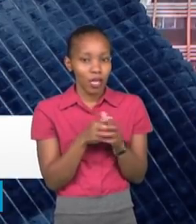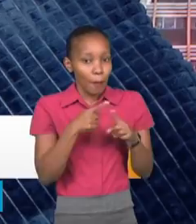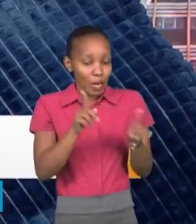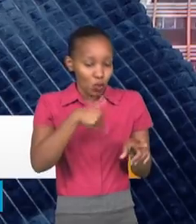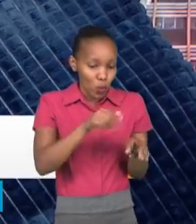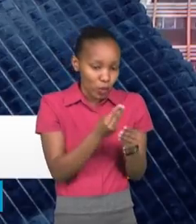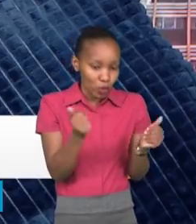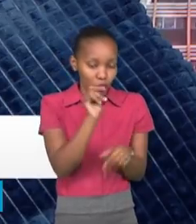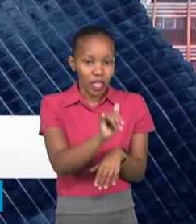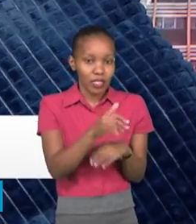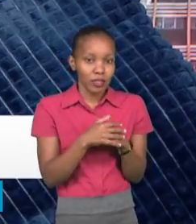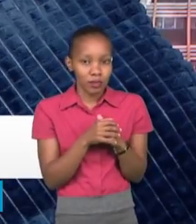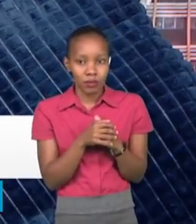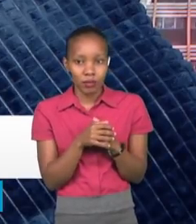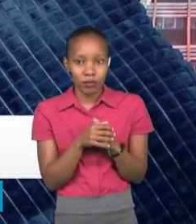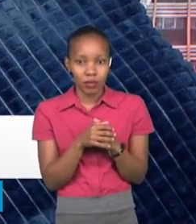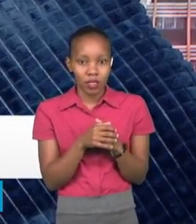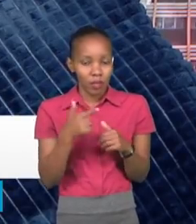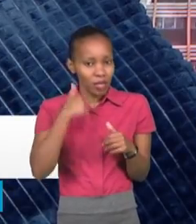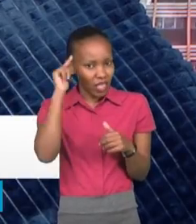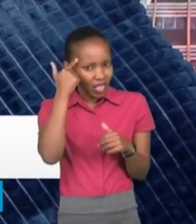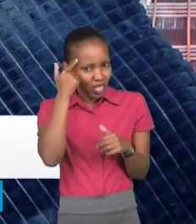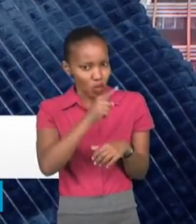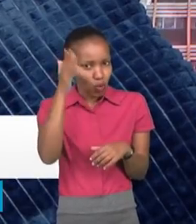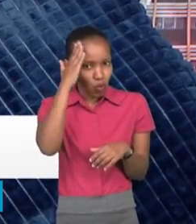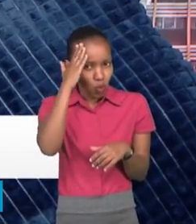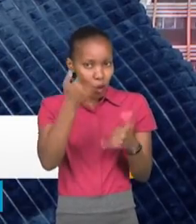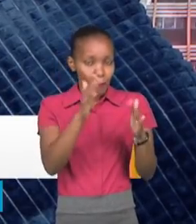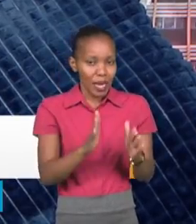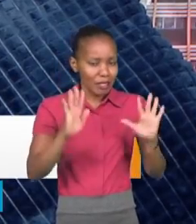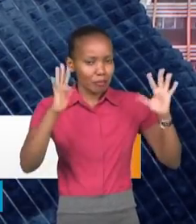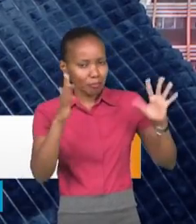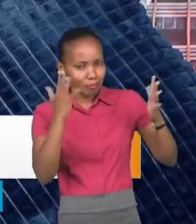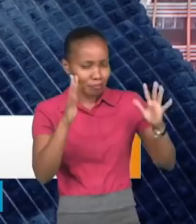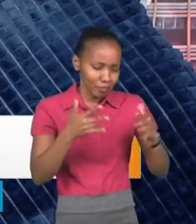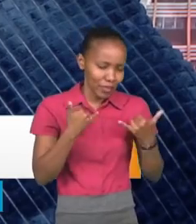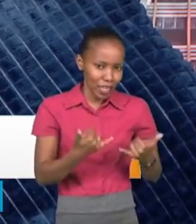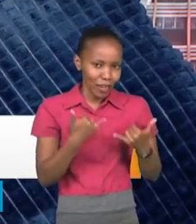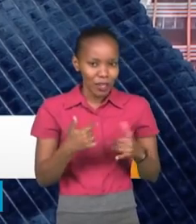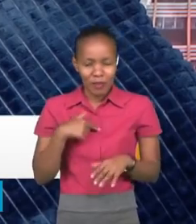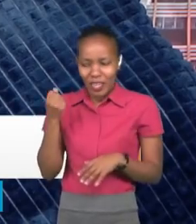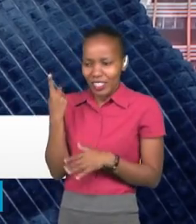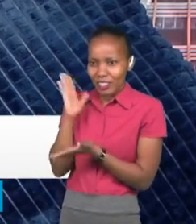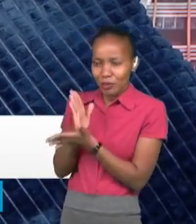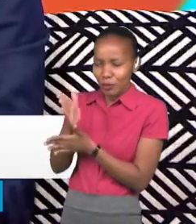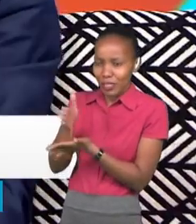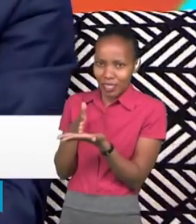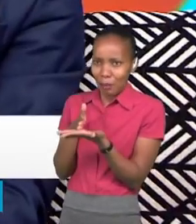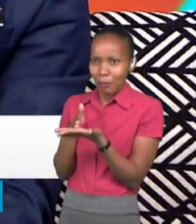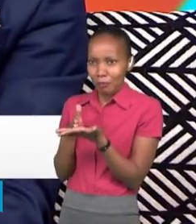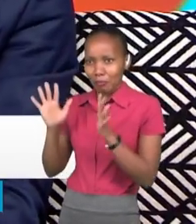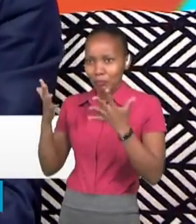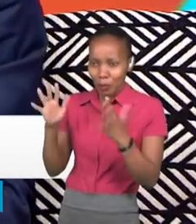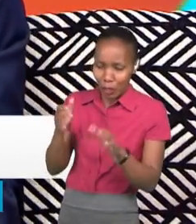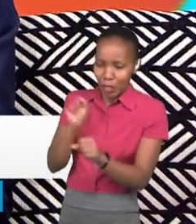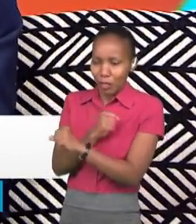deal with it. I think you know the boys are celebrating. Yeah. So yeah. Now the and so that's even some of them are kind of couldn't